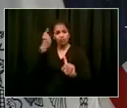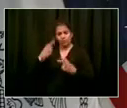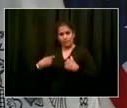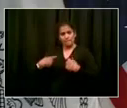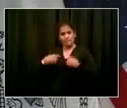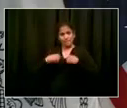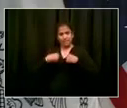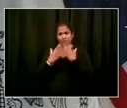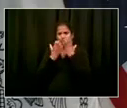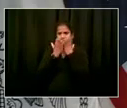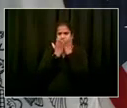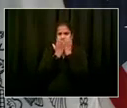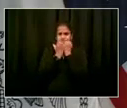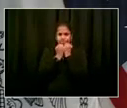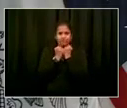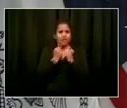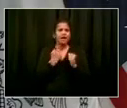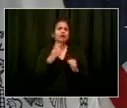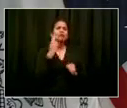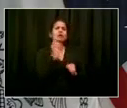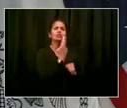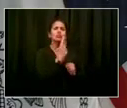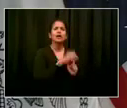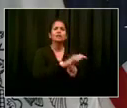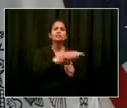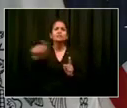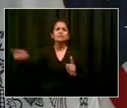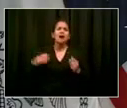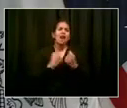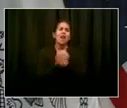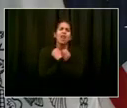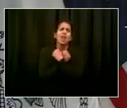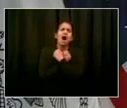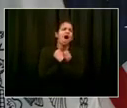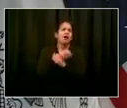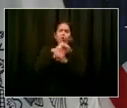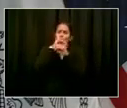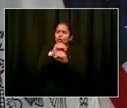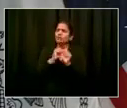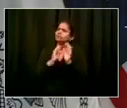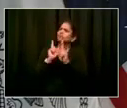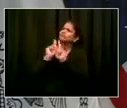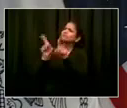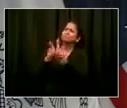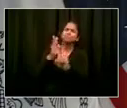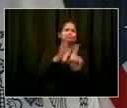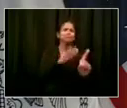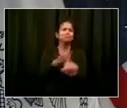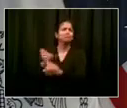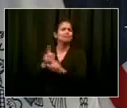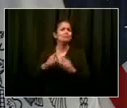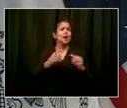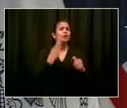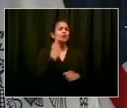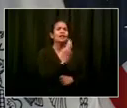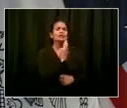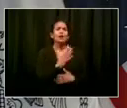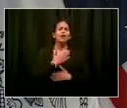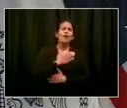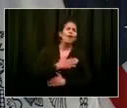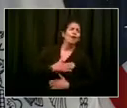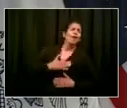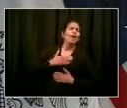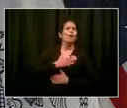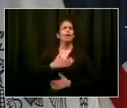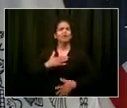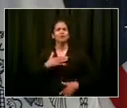am thrilled at the notion that restaurants can start to open up indoors. But I'm first and foremost concerned about the health and safety